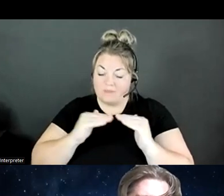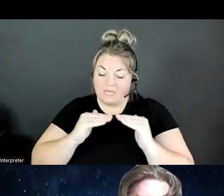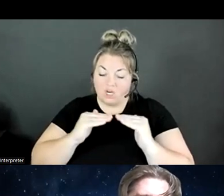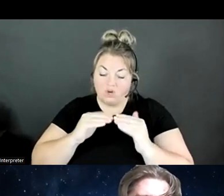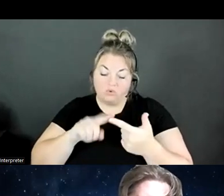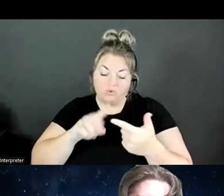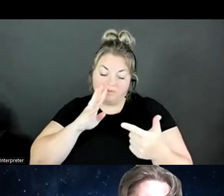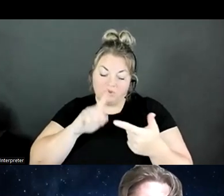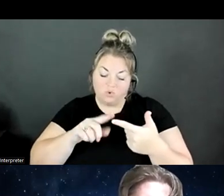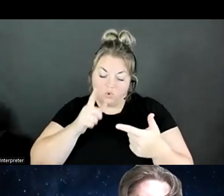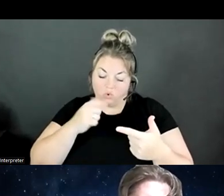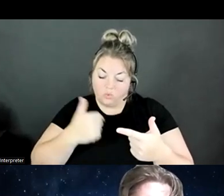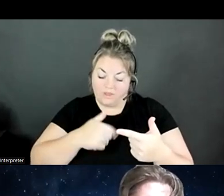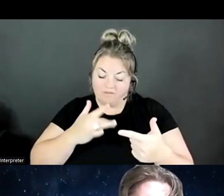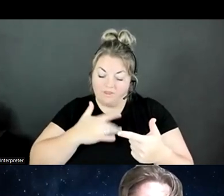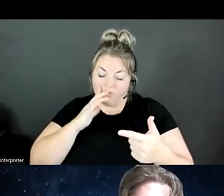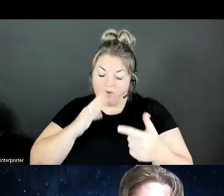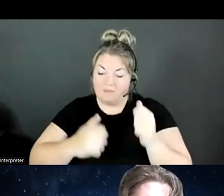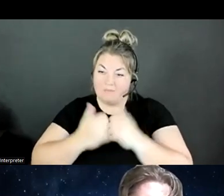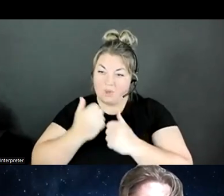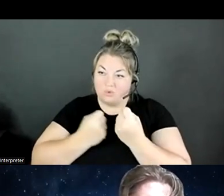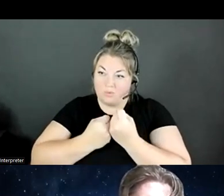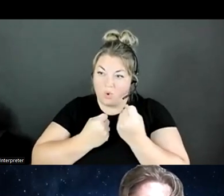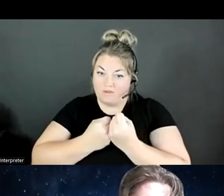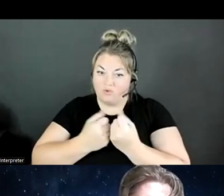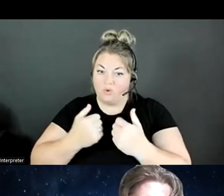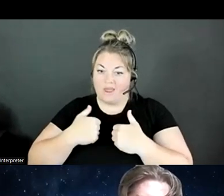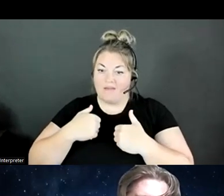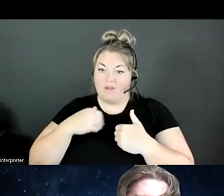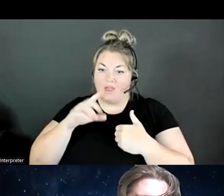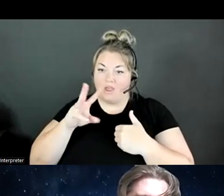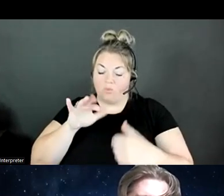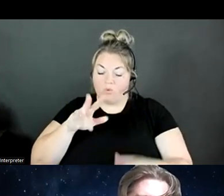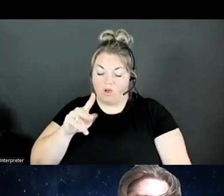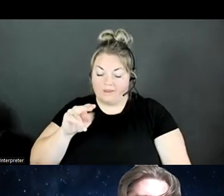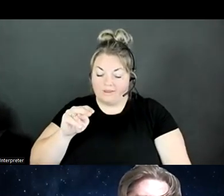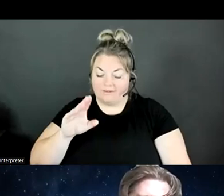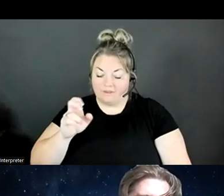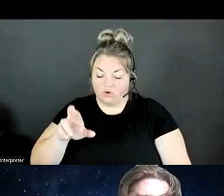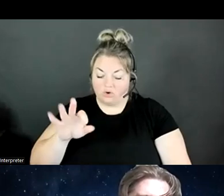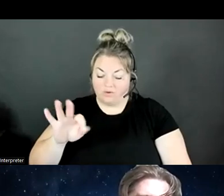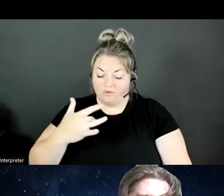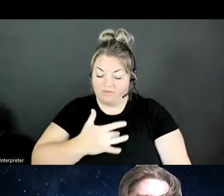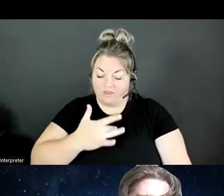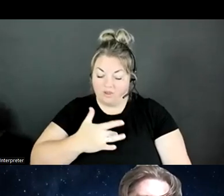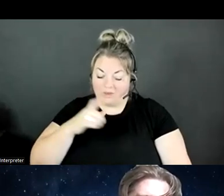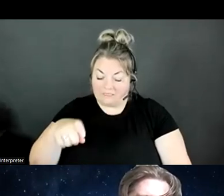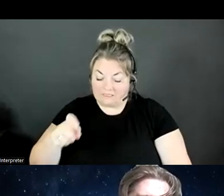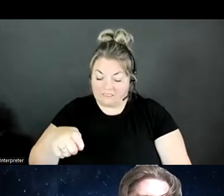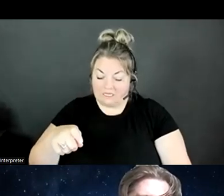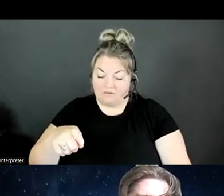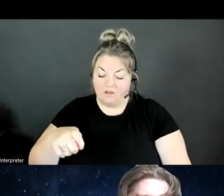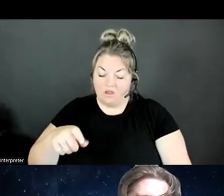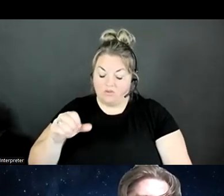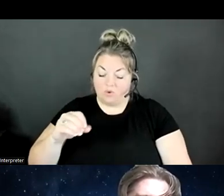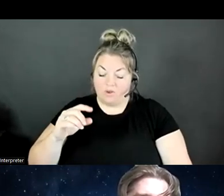speak to who we feel is going to be most supportive, to go to a walk-in center if that's what we feel we need. So I think we've done